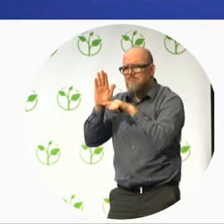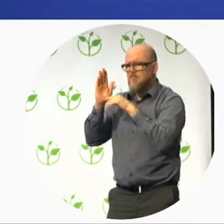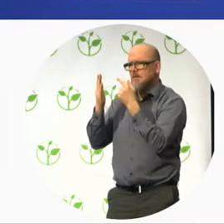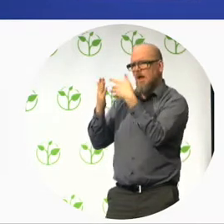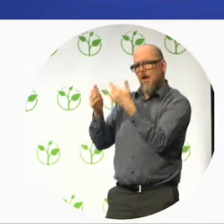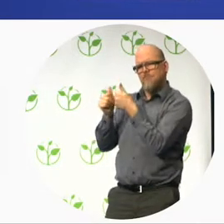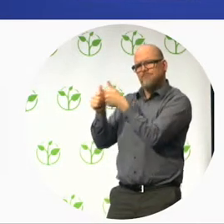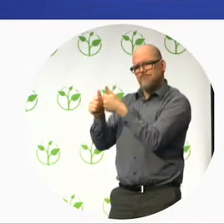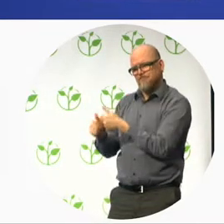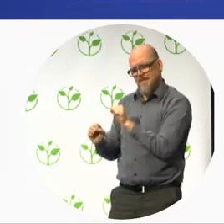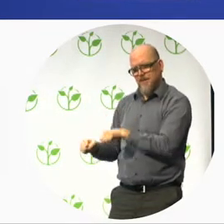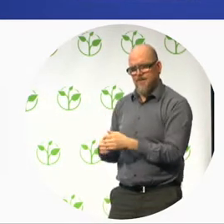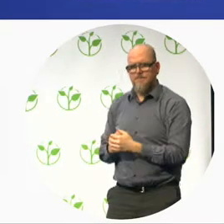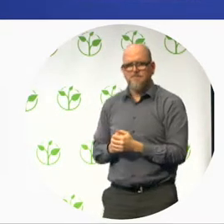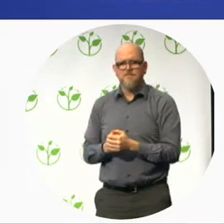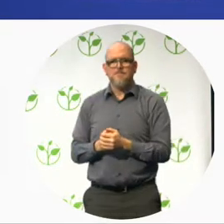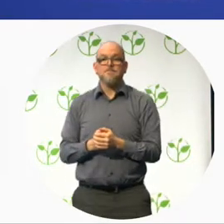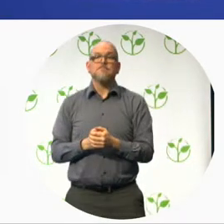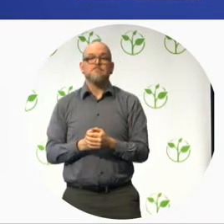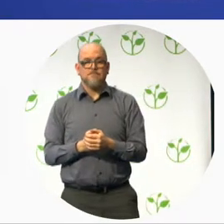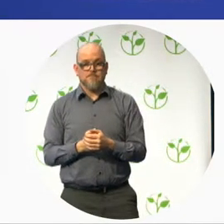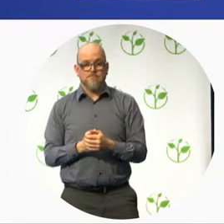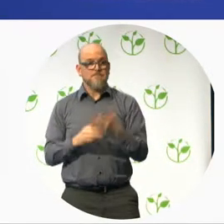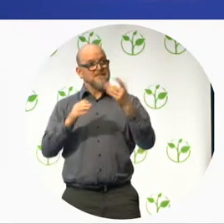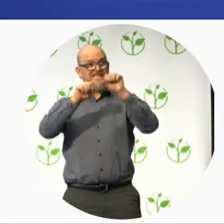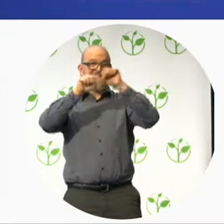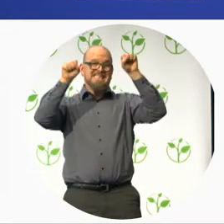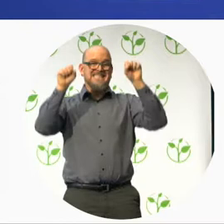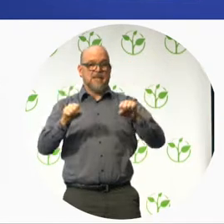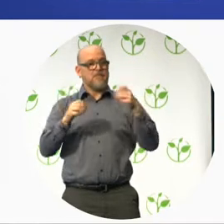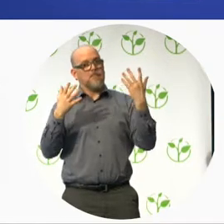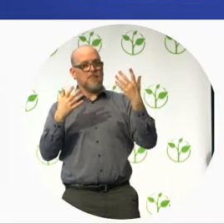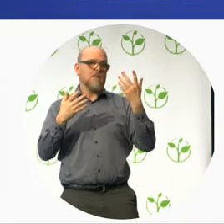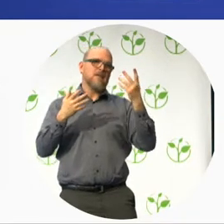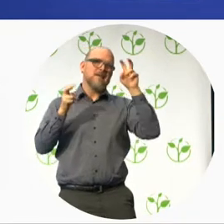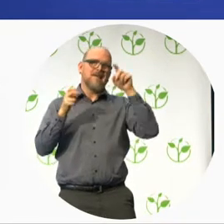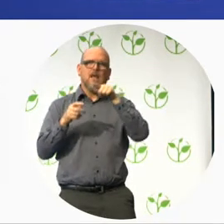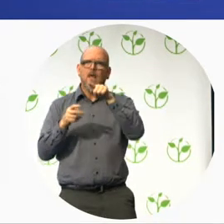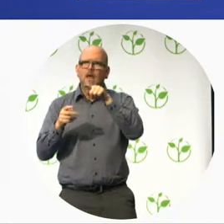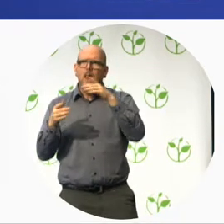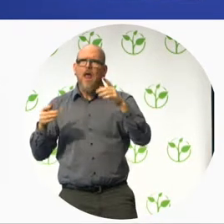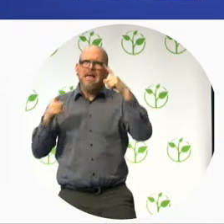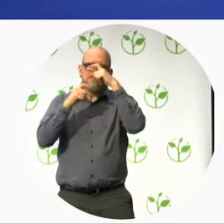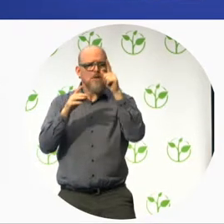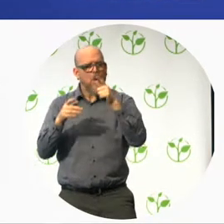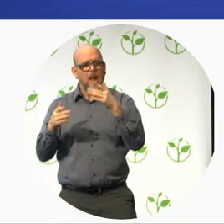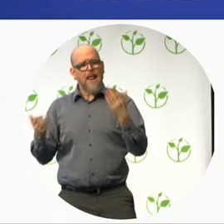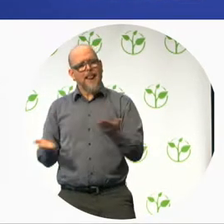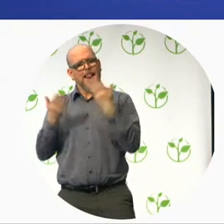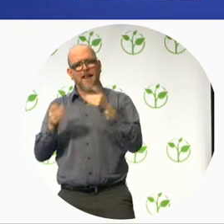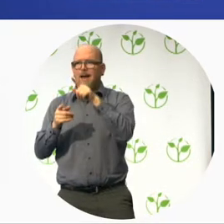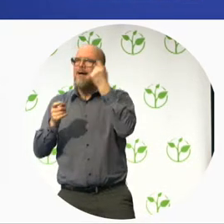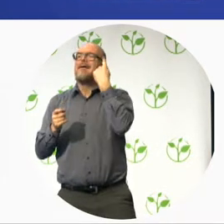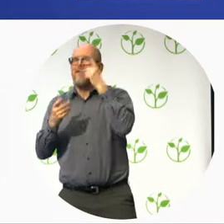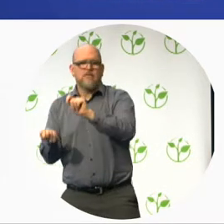The system we developed allows us to easily track and process requests. We can seamlessly communicate with